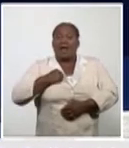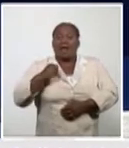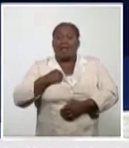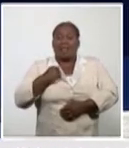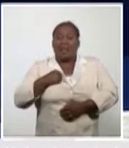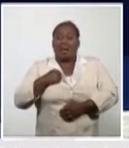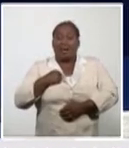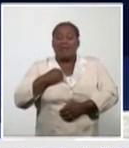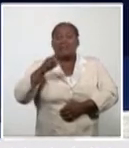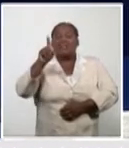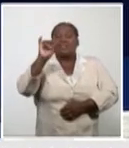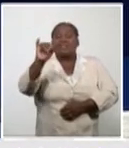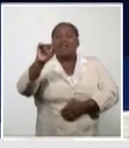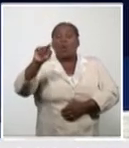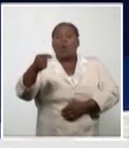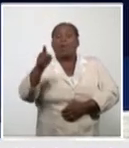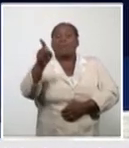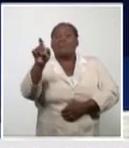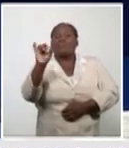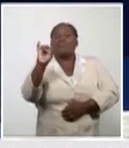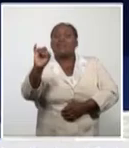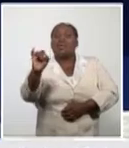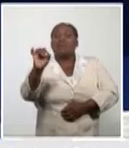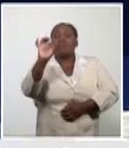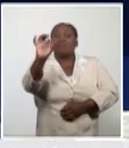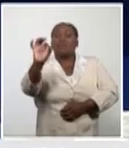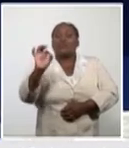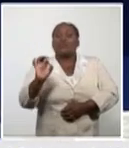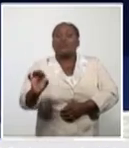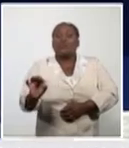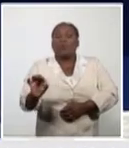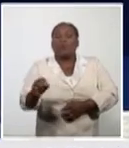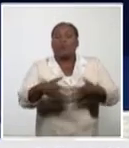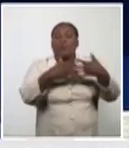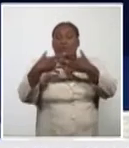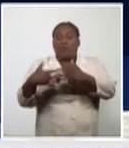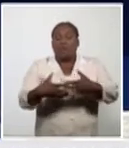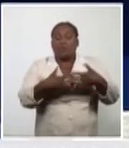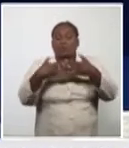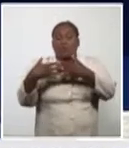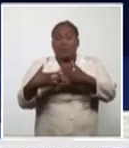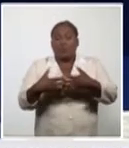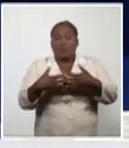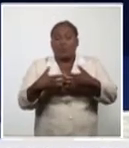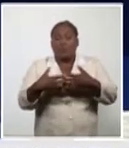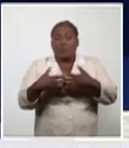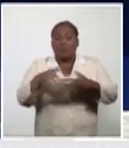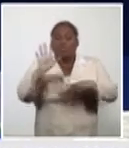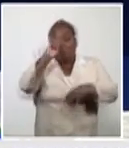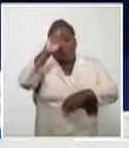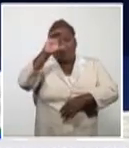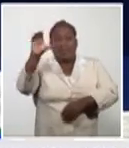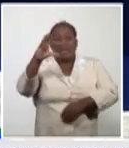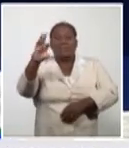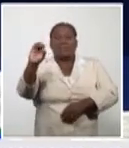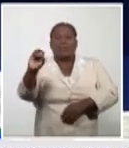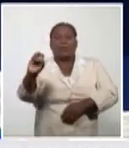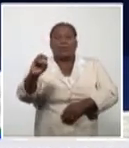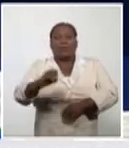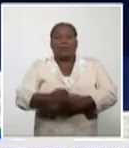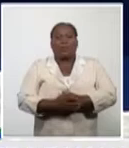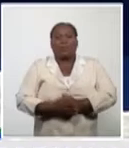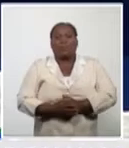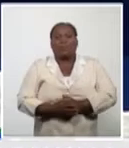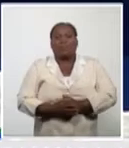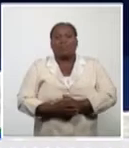and as I said before, Cuba is number 12 with a case fatality rate of 4.1%.